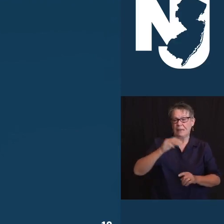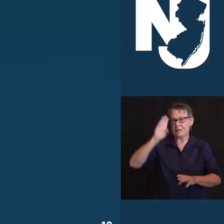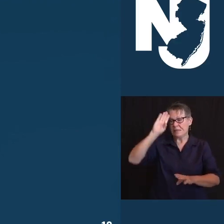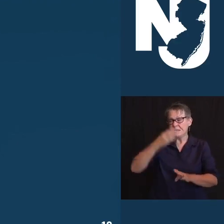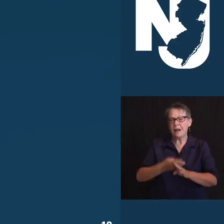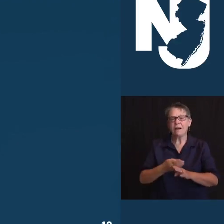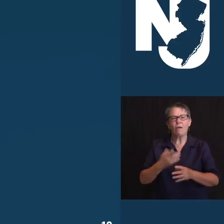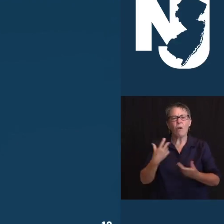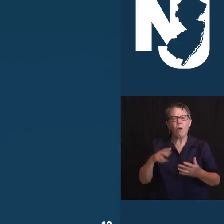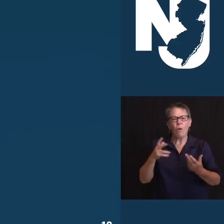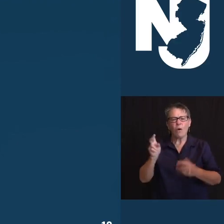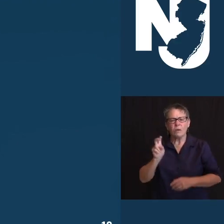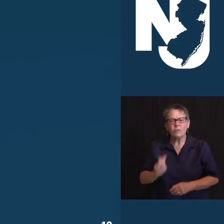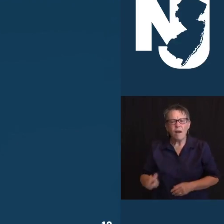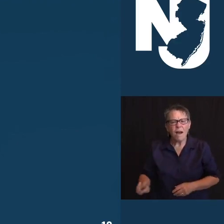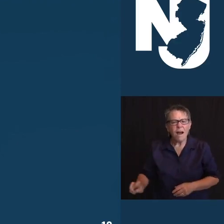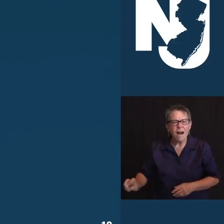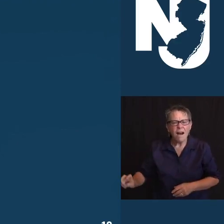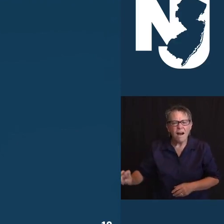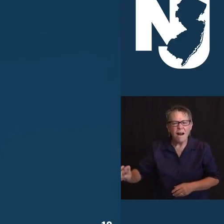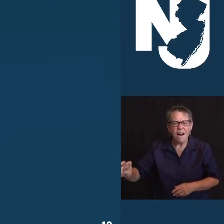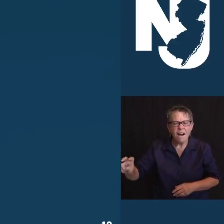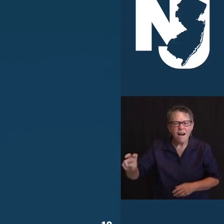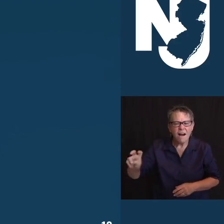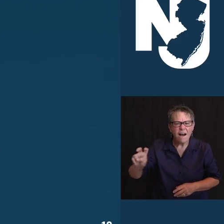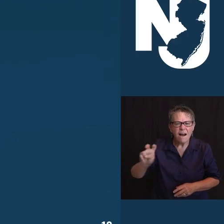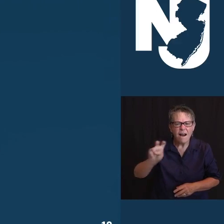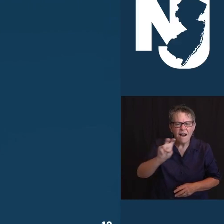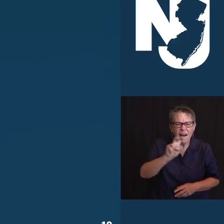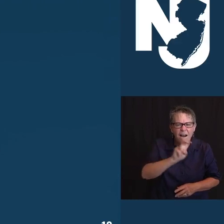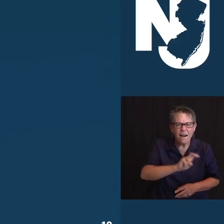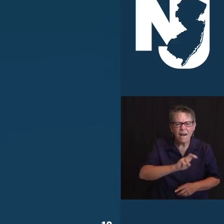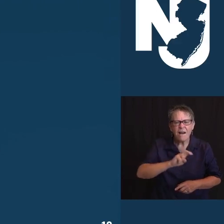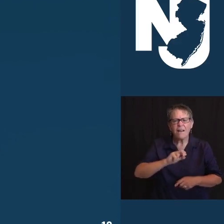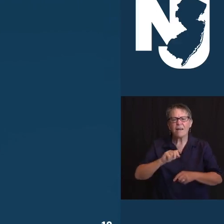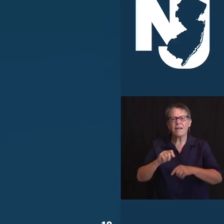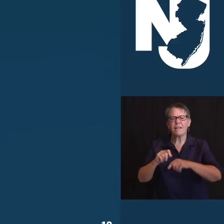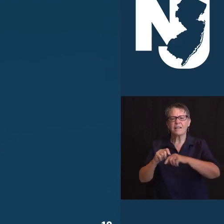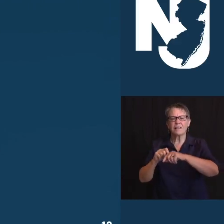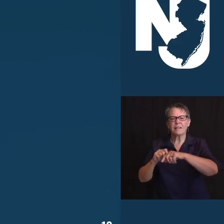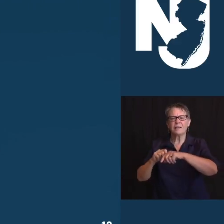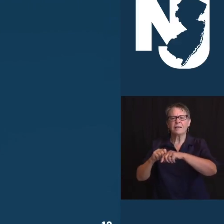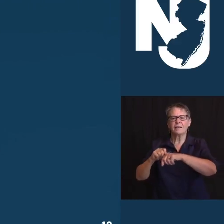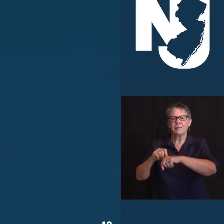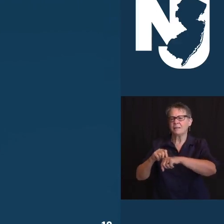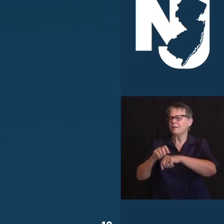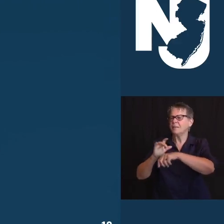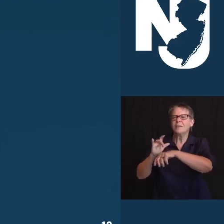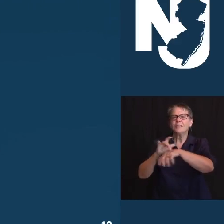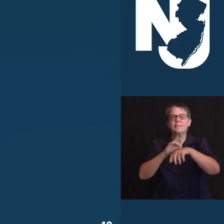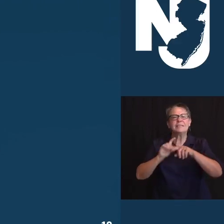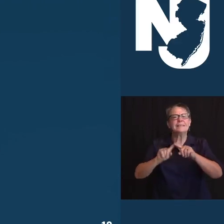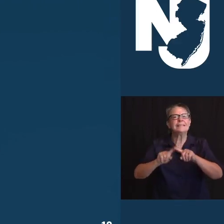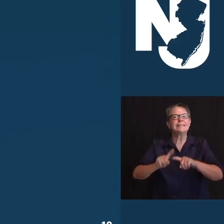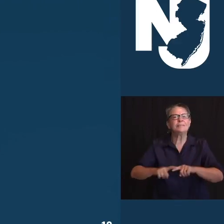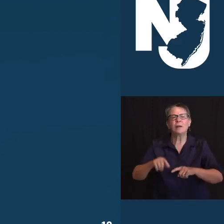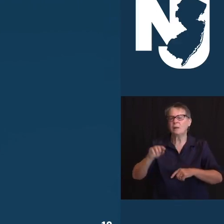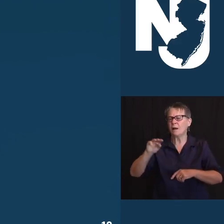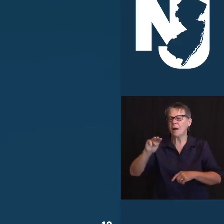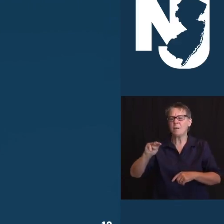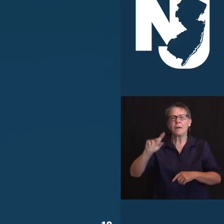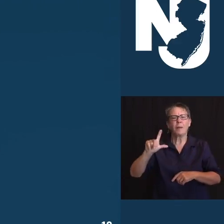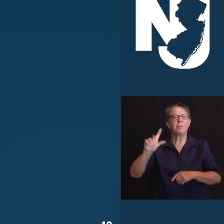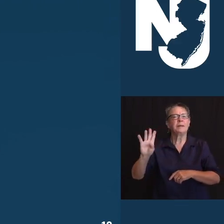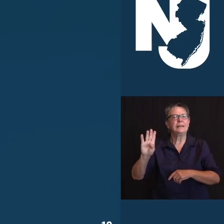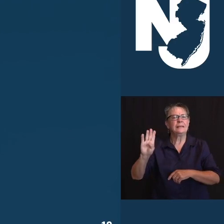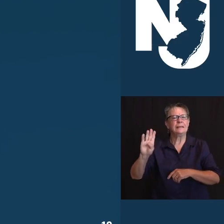league stadiums as many as they could reach. I had the honor of speaking with Jimmy, and I asked him his favorites. I wouldn't have guessed this one,